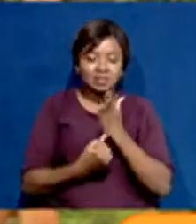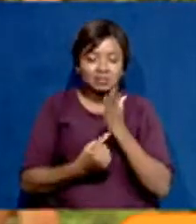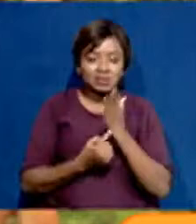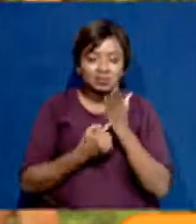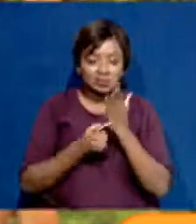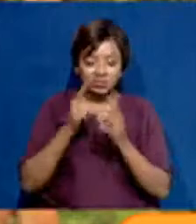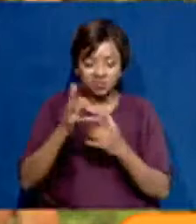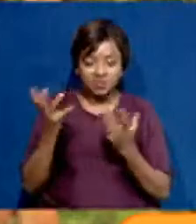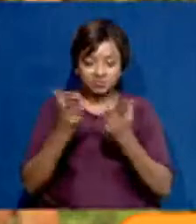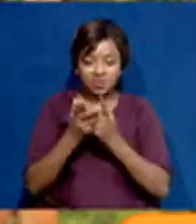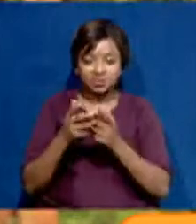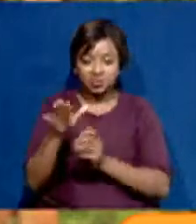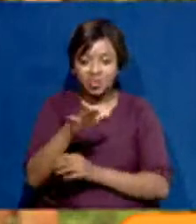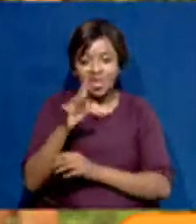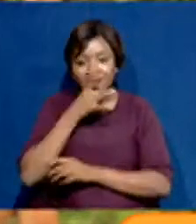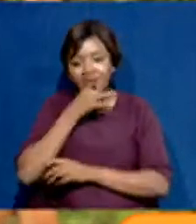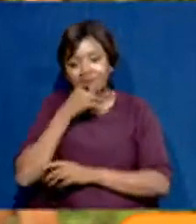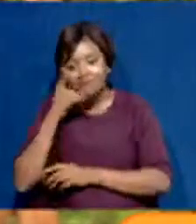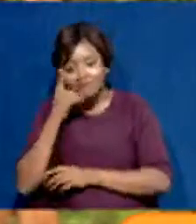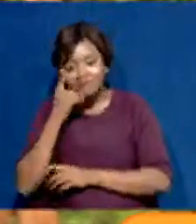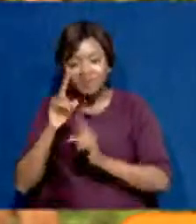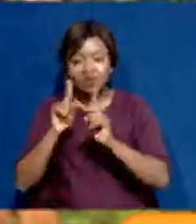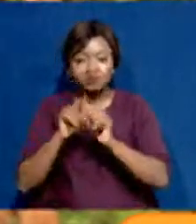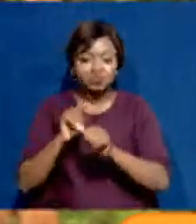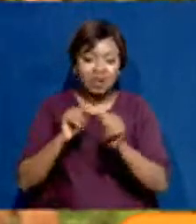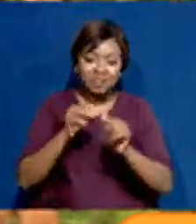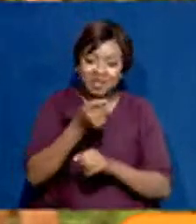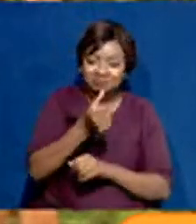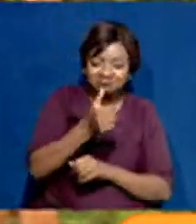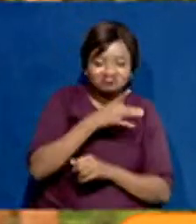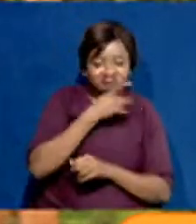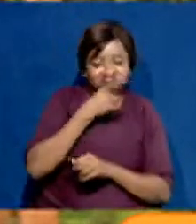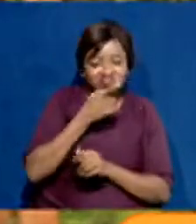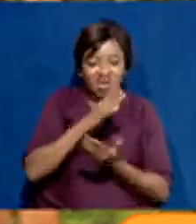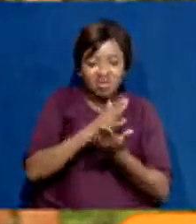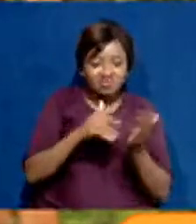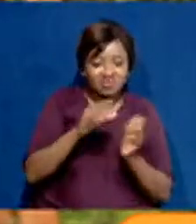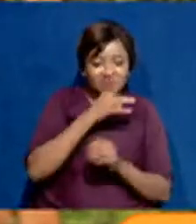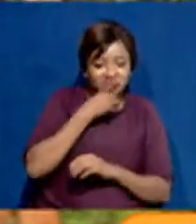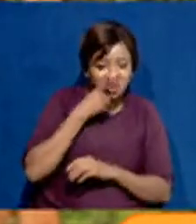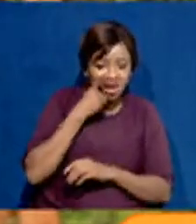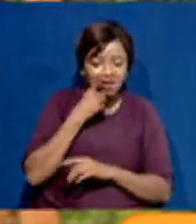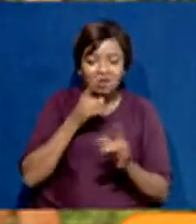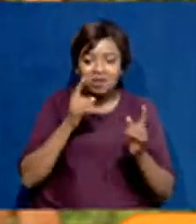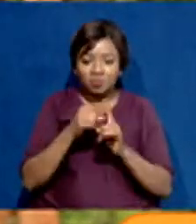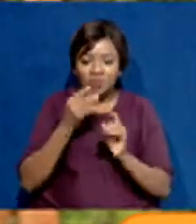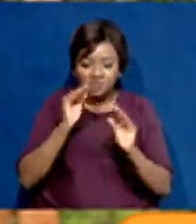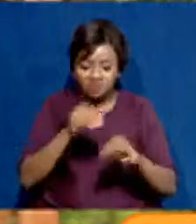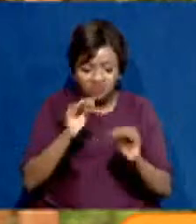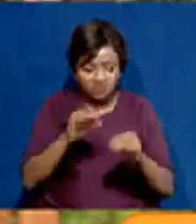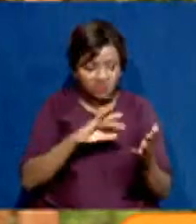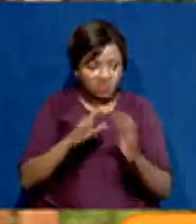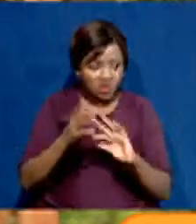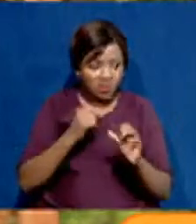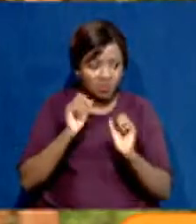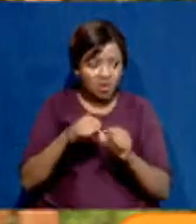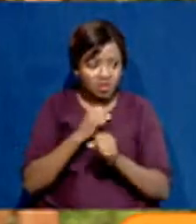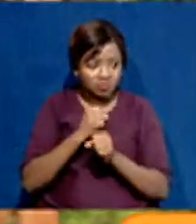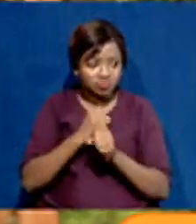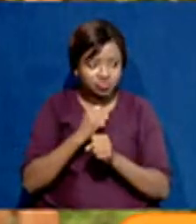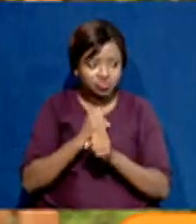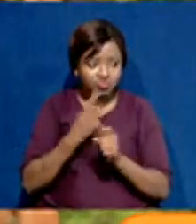areas, like water harvesting was an issue. We showed them how to do contours. We showed them how to construct smile bumps. We showed